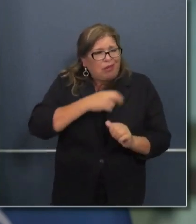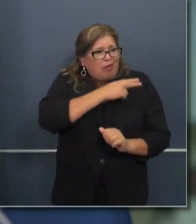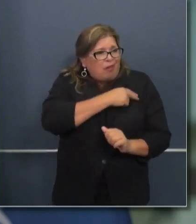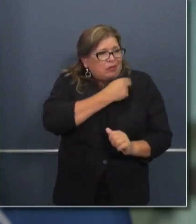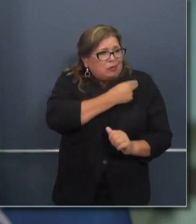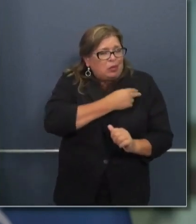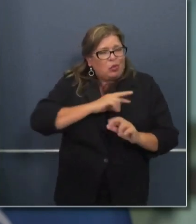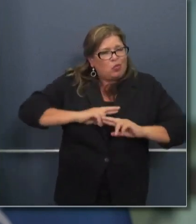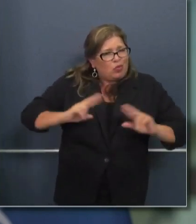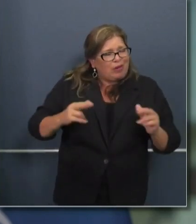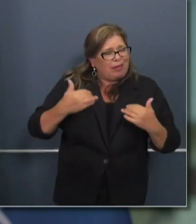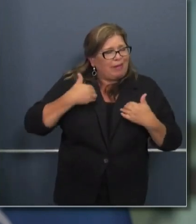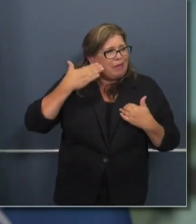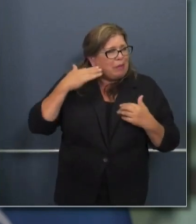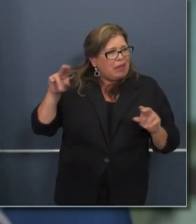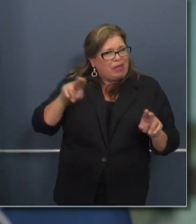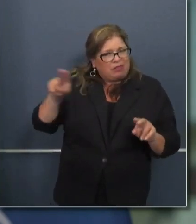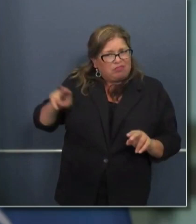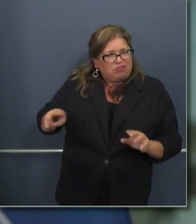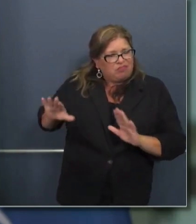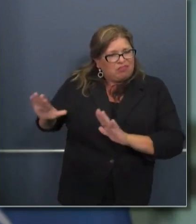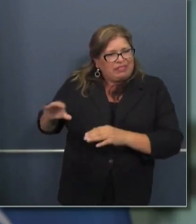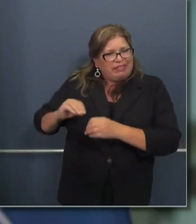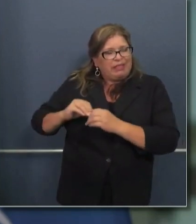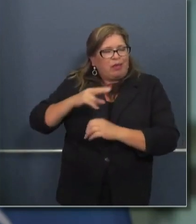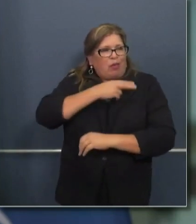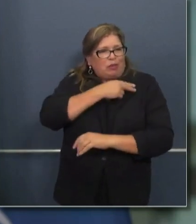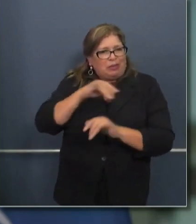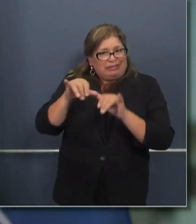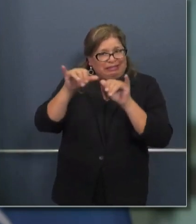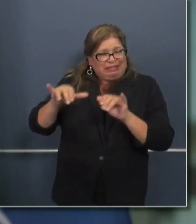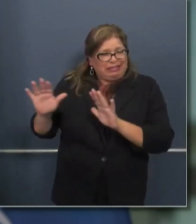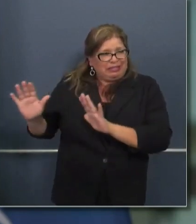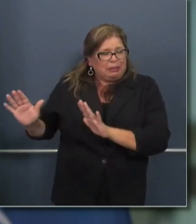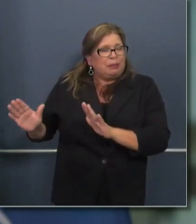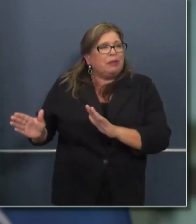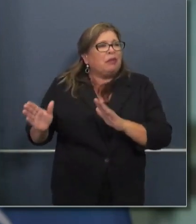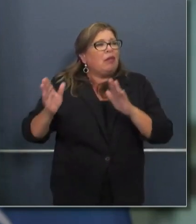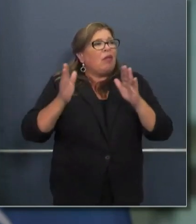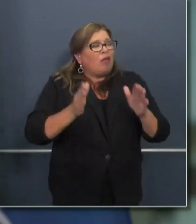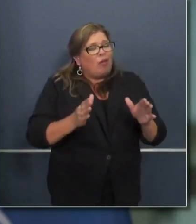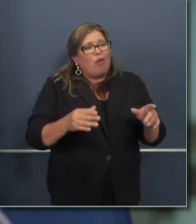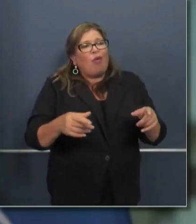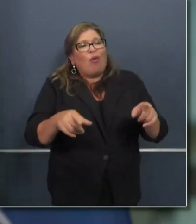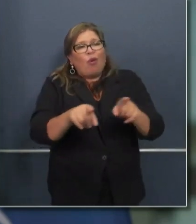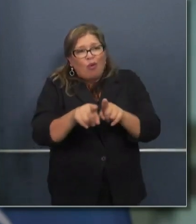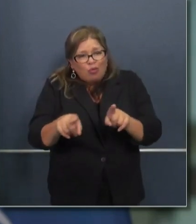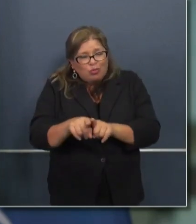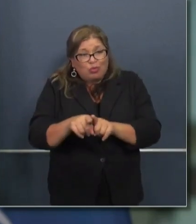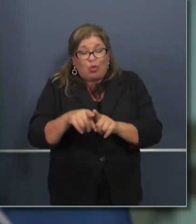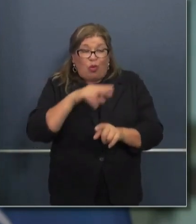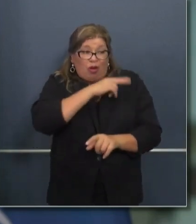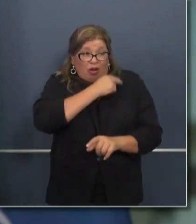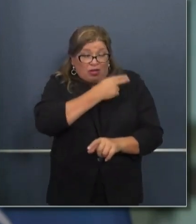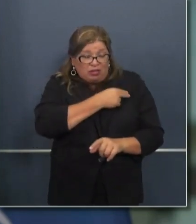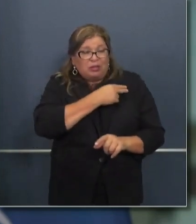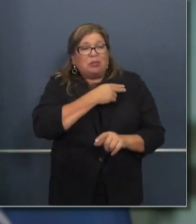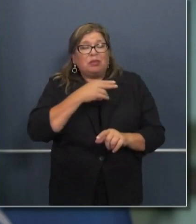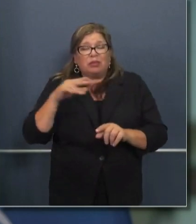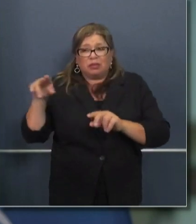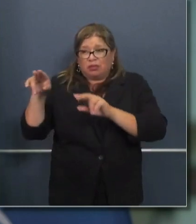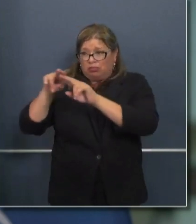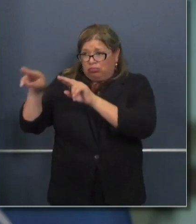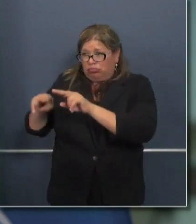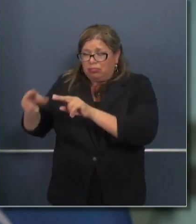52,000 beds, that's just in the hospital system. We have, in addition to that, these alternative care sites. I've mentioned